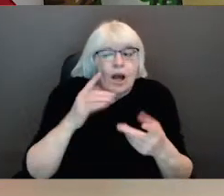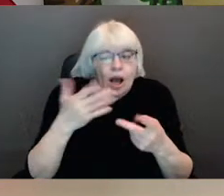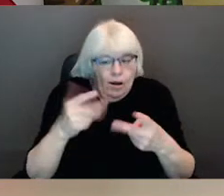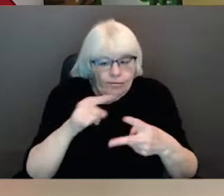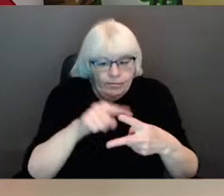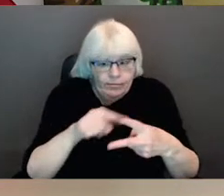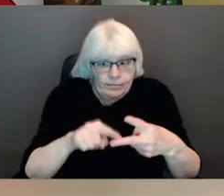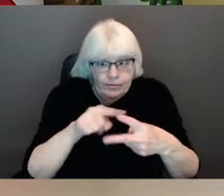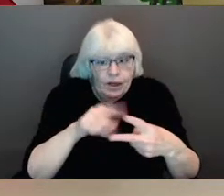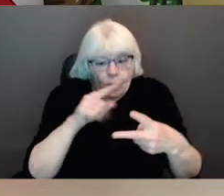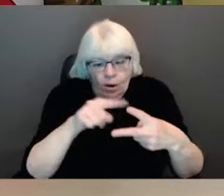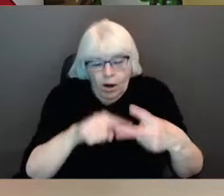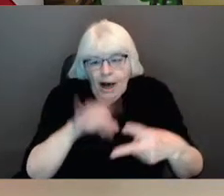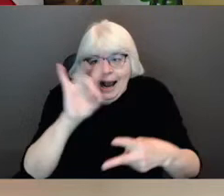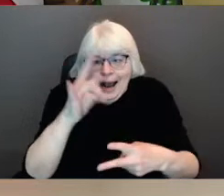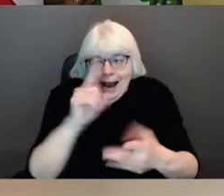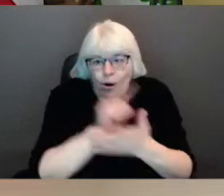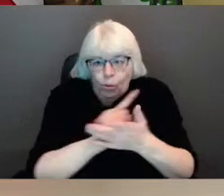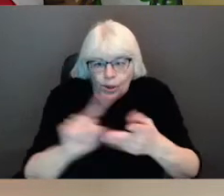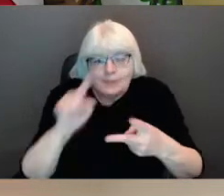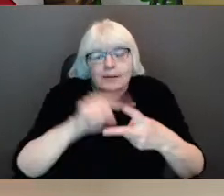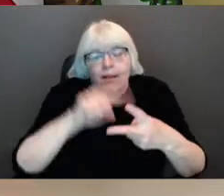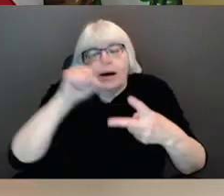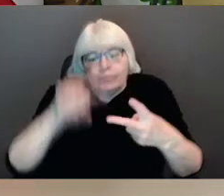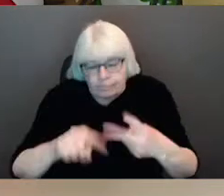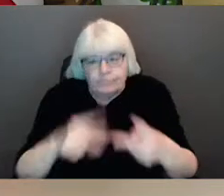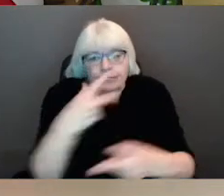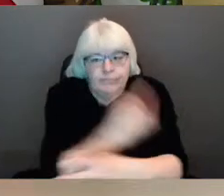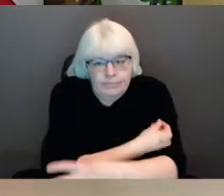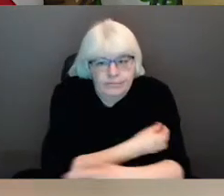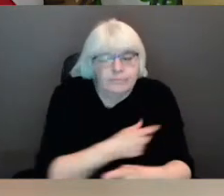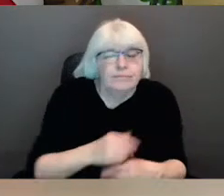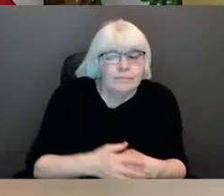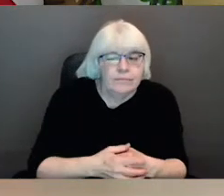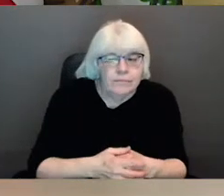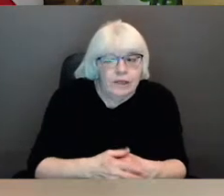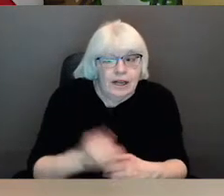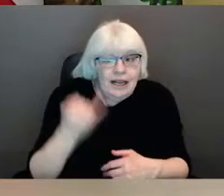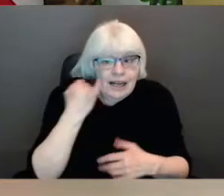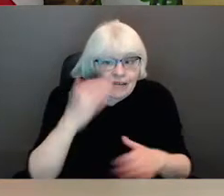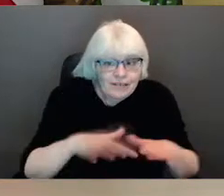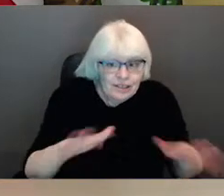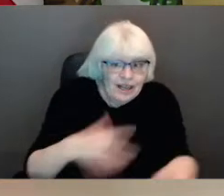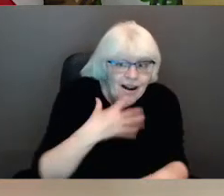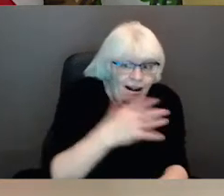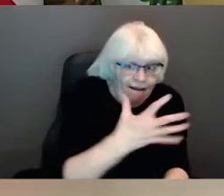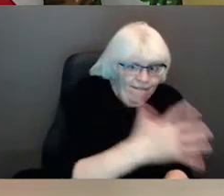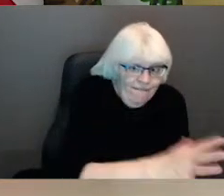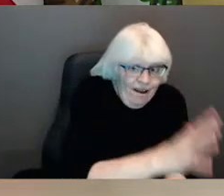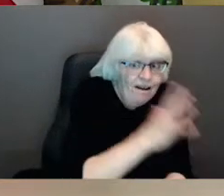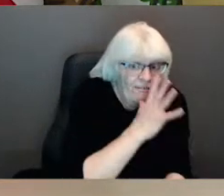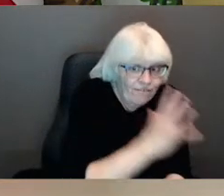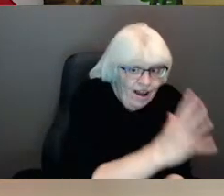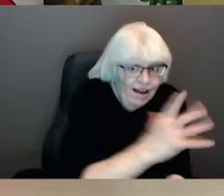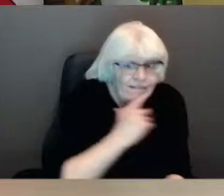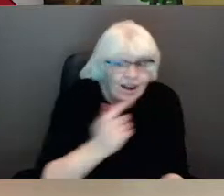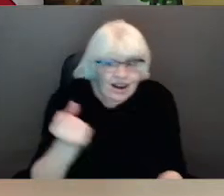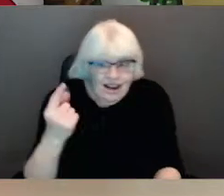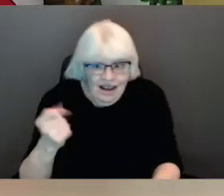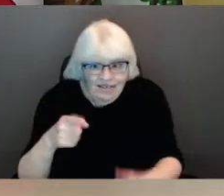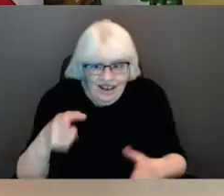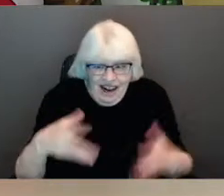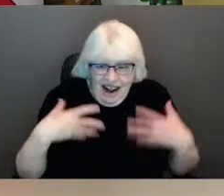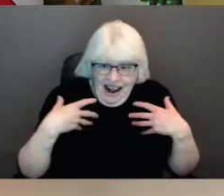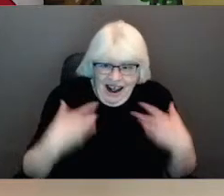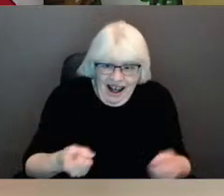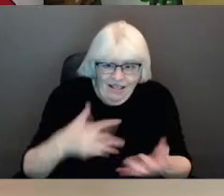group who are moderately to severely immunocompromised should be immunized with a primary series of 3 doses of Pfizer vaccine, with